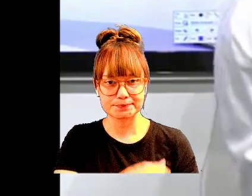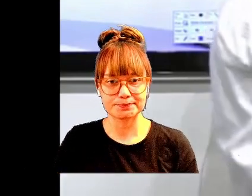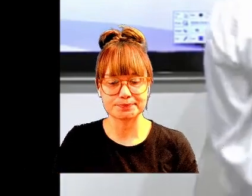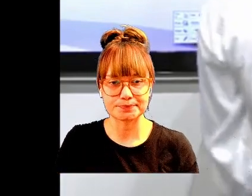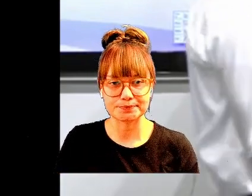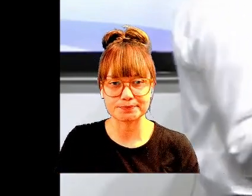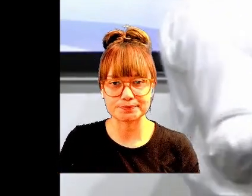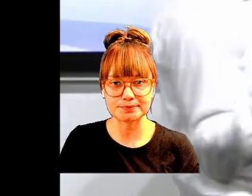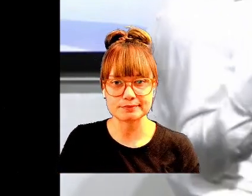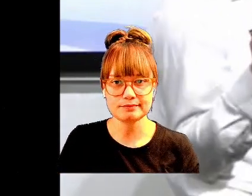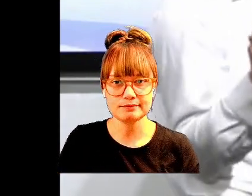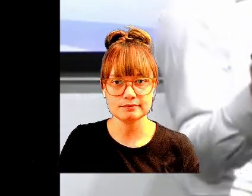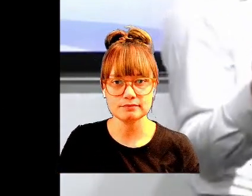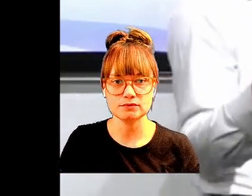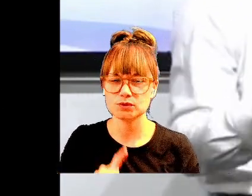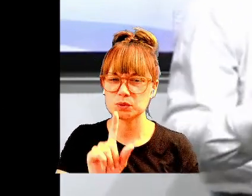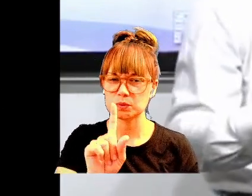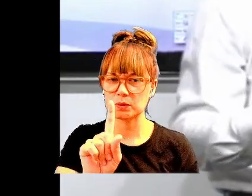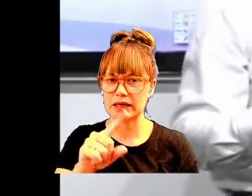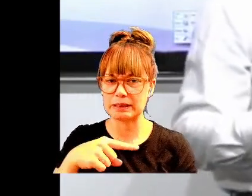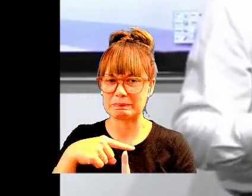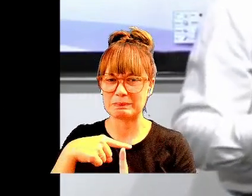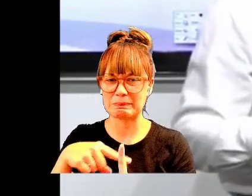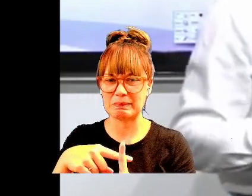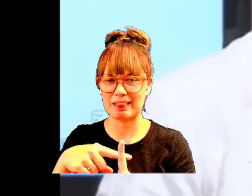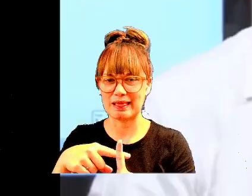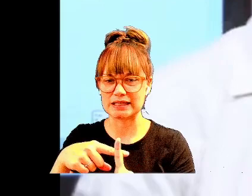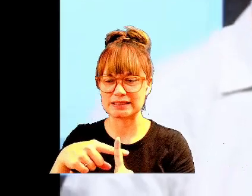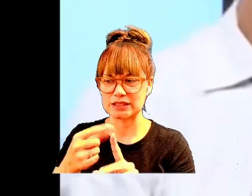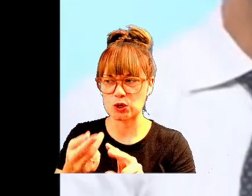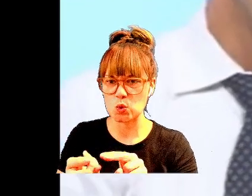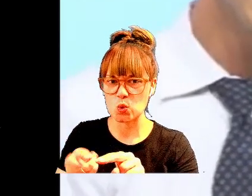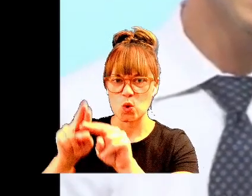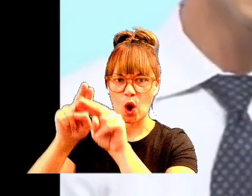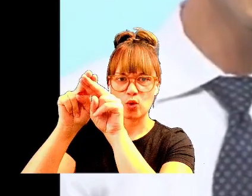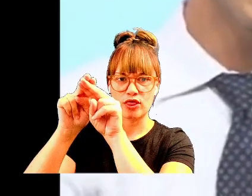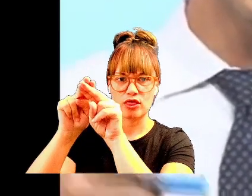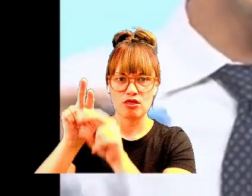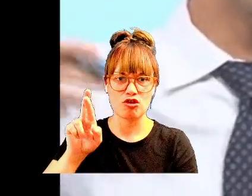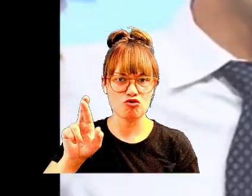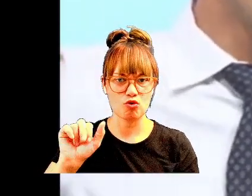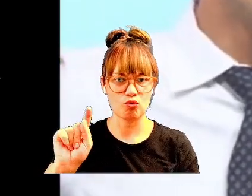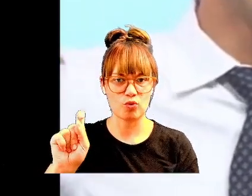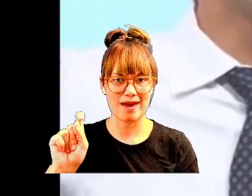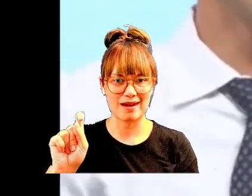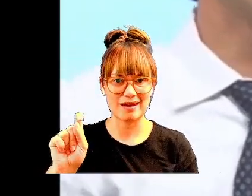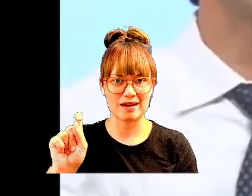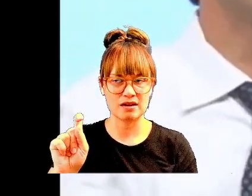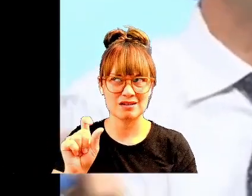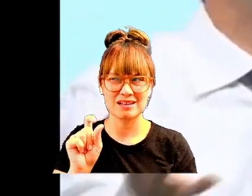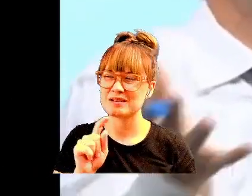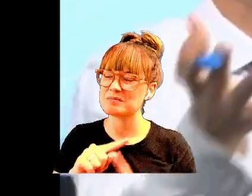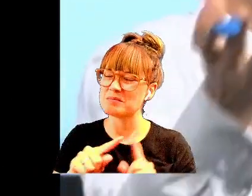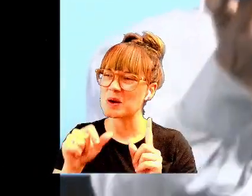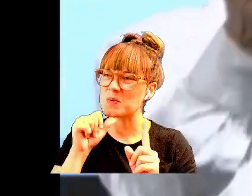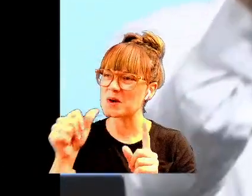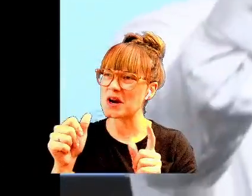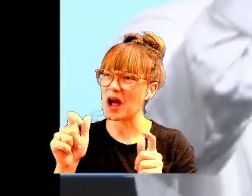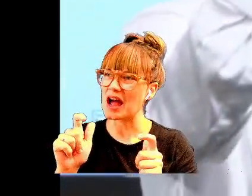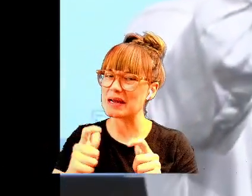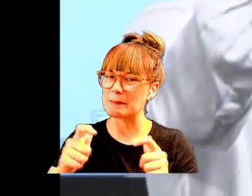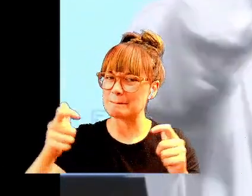1 plus the growth rate. Well, in this case, we're not growing, we're not getting